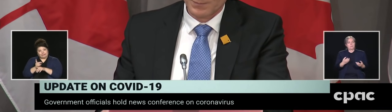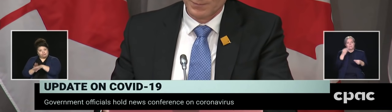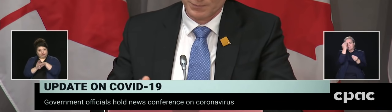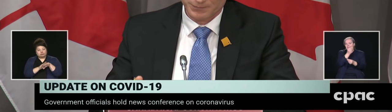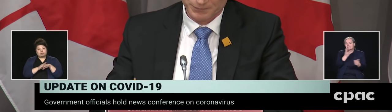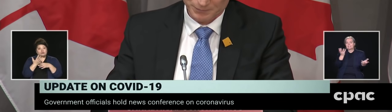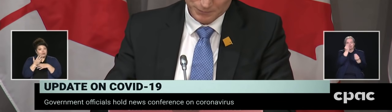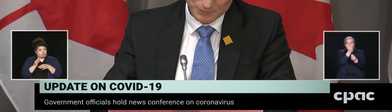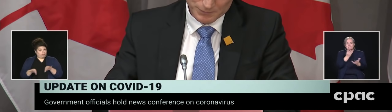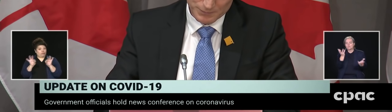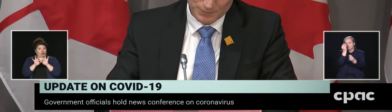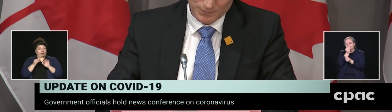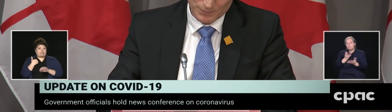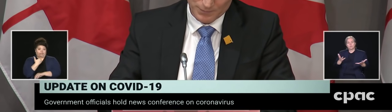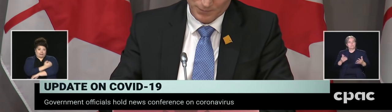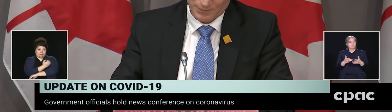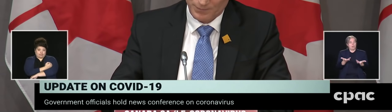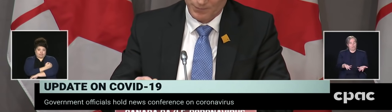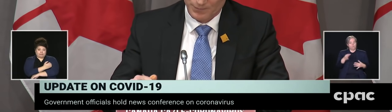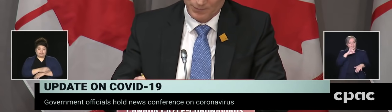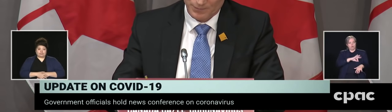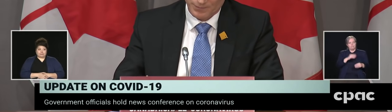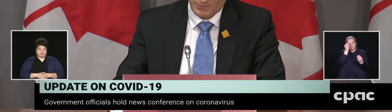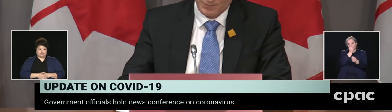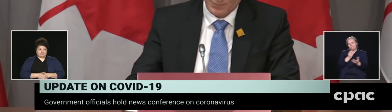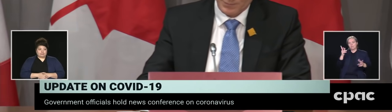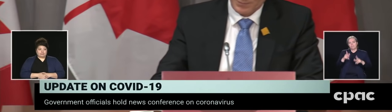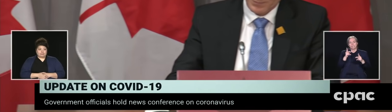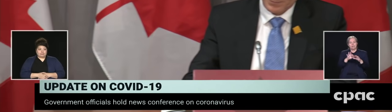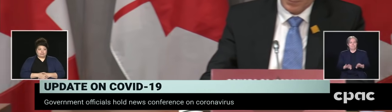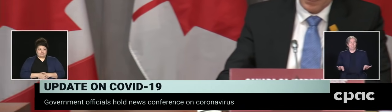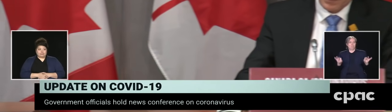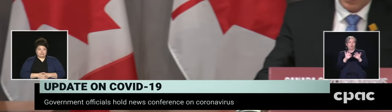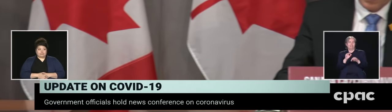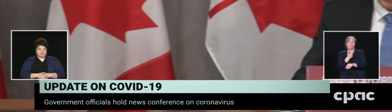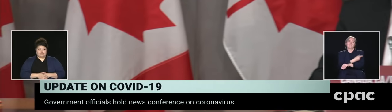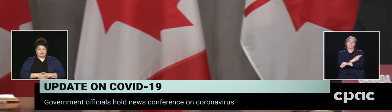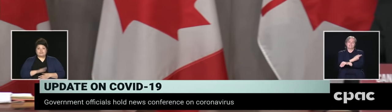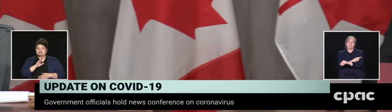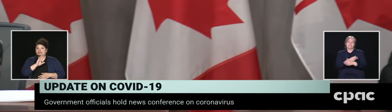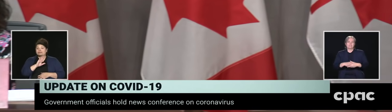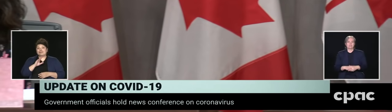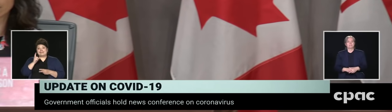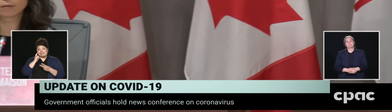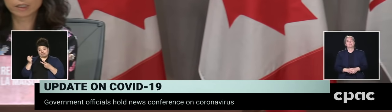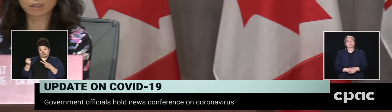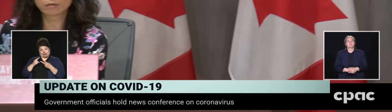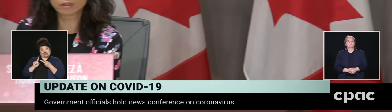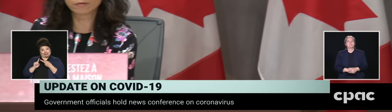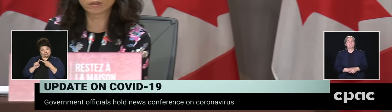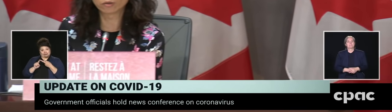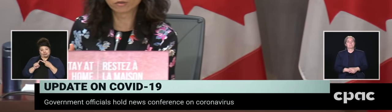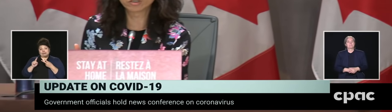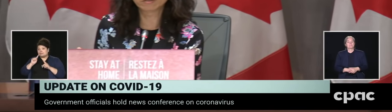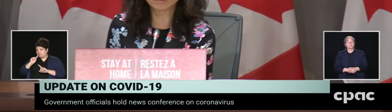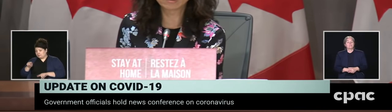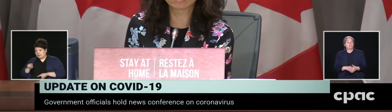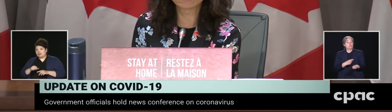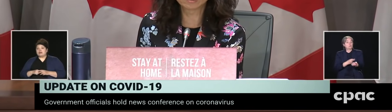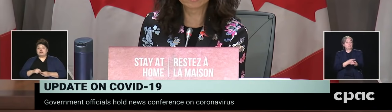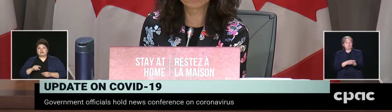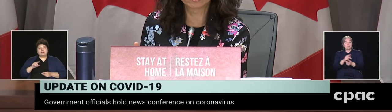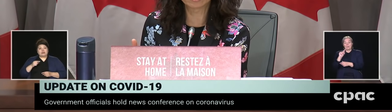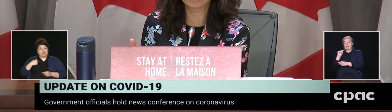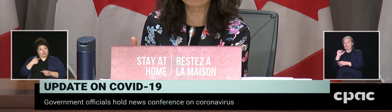Thank you, Minister. Ashley? In terms of the second question, I think we are working very closely with all chief